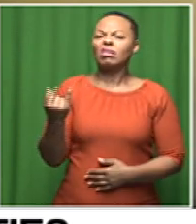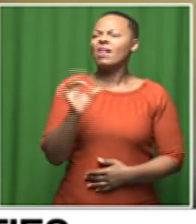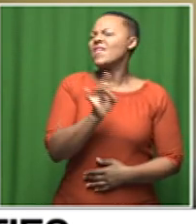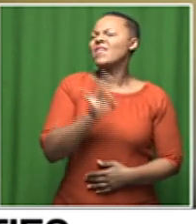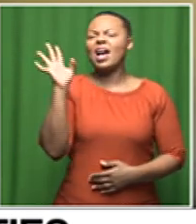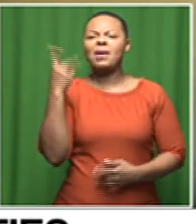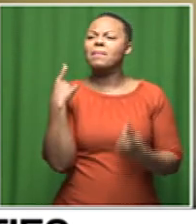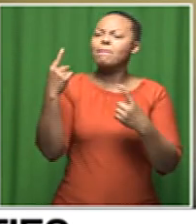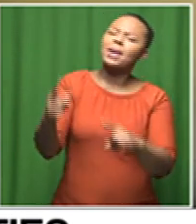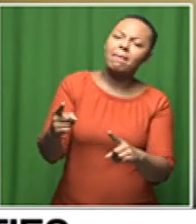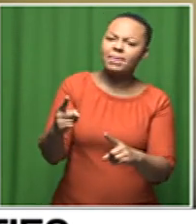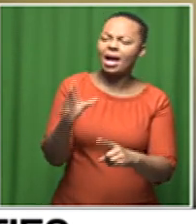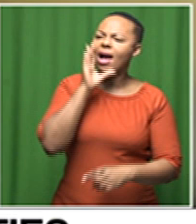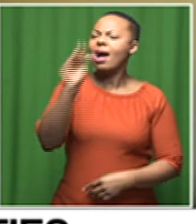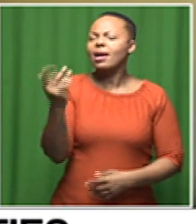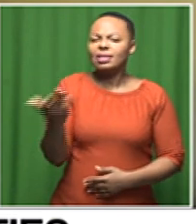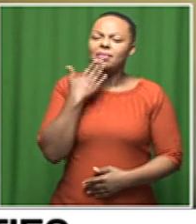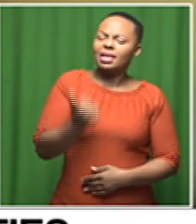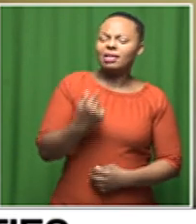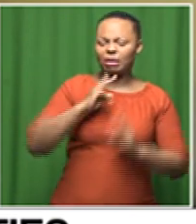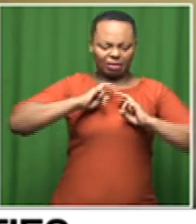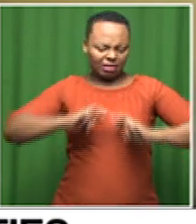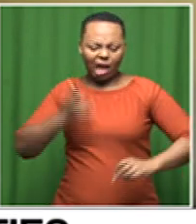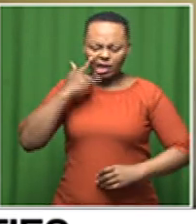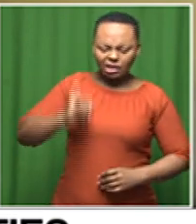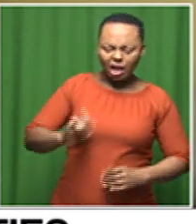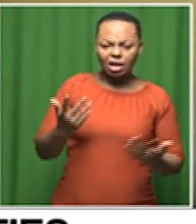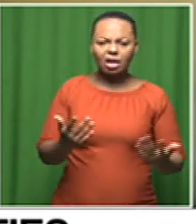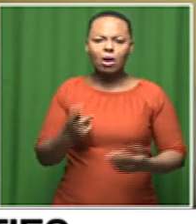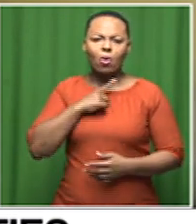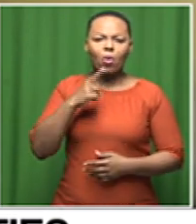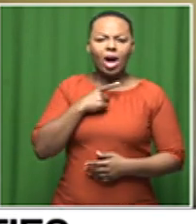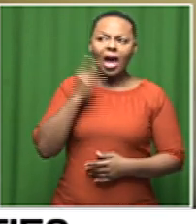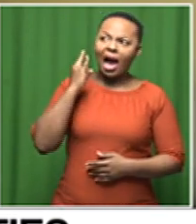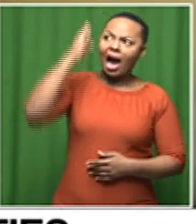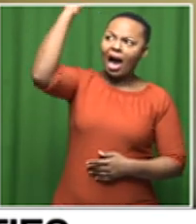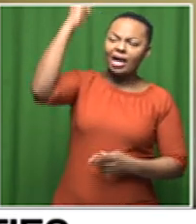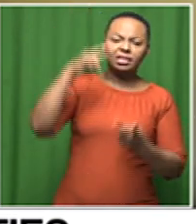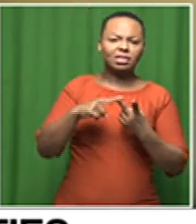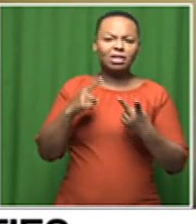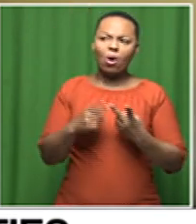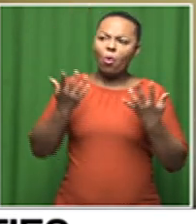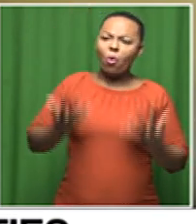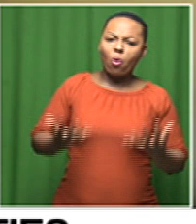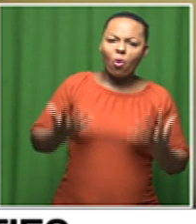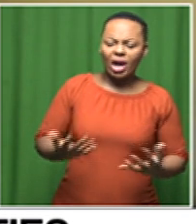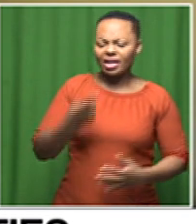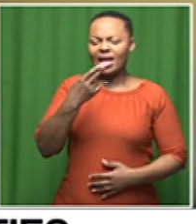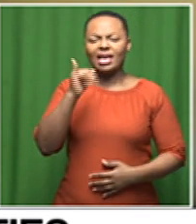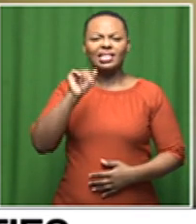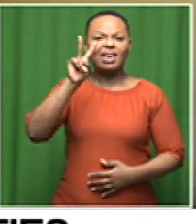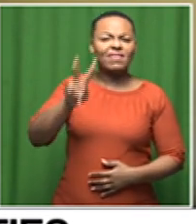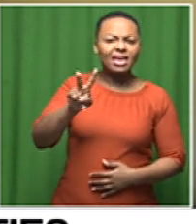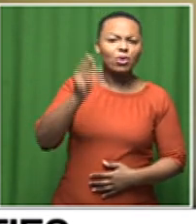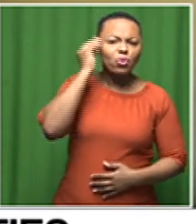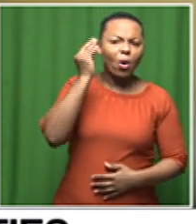something comes in, and this is what we talk about all the time. Do you know your height and your weight and your body mass index? Do you know your HIV status, your